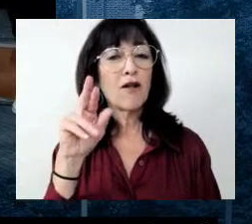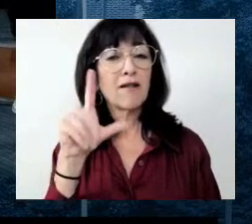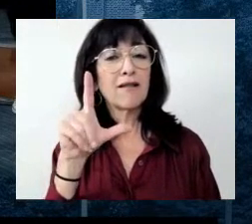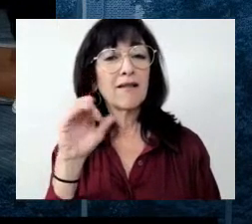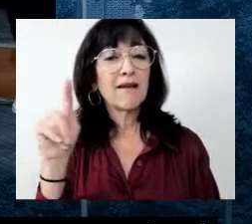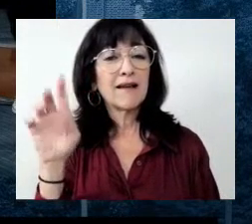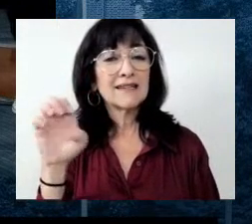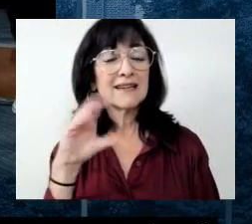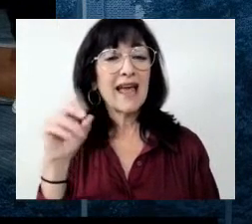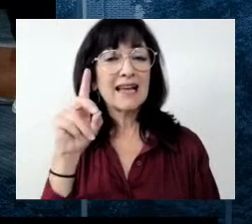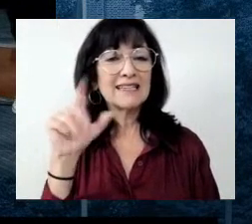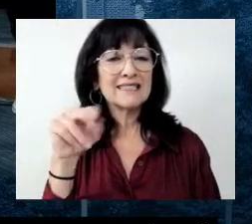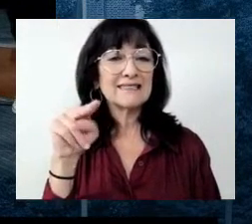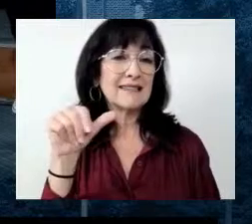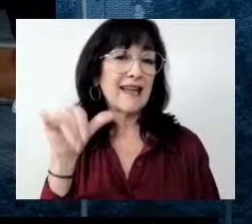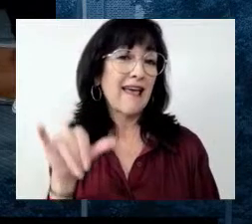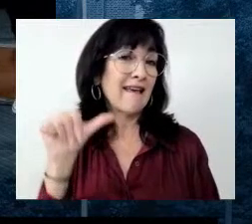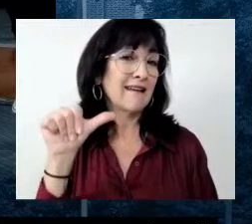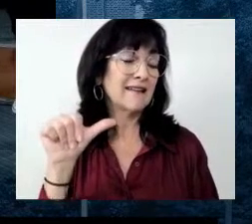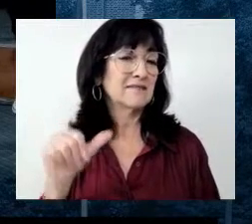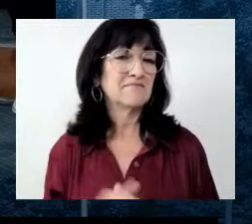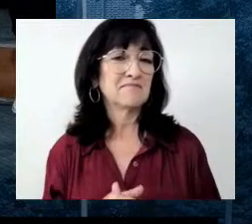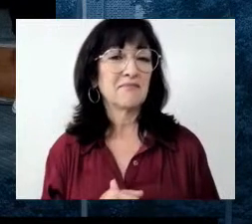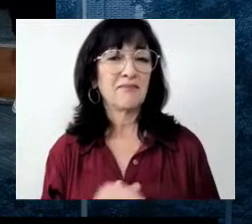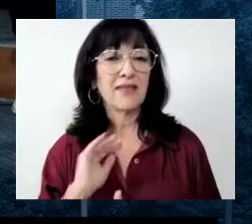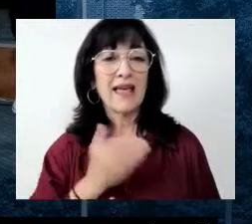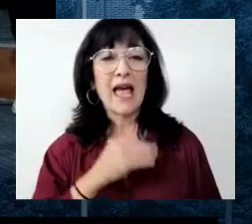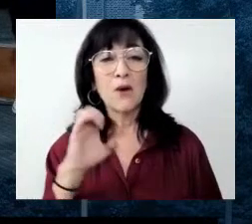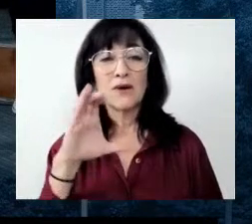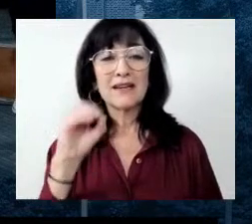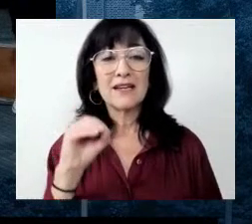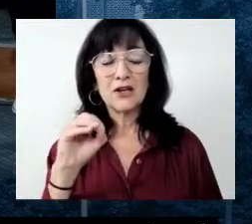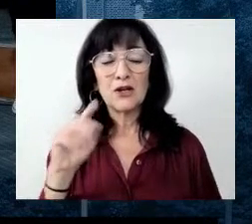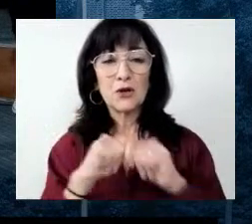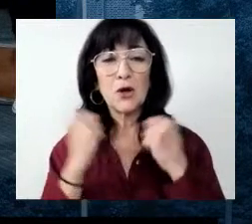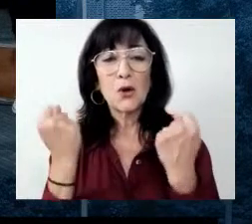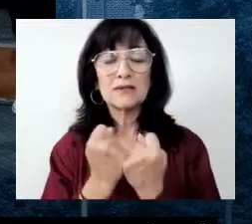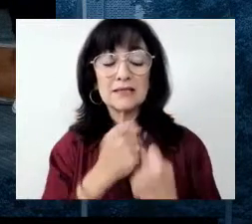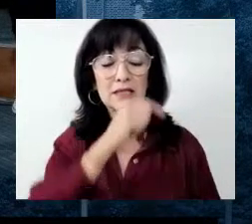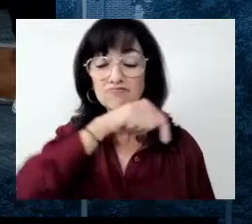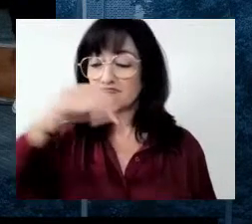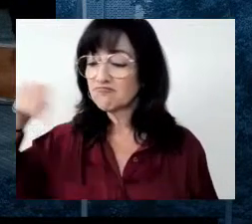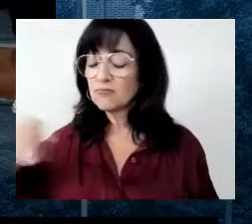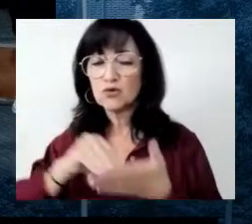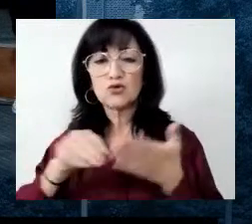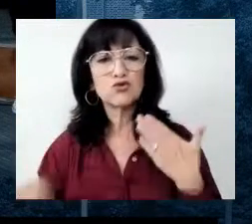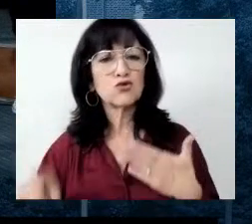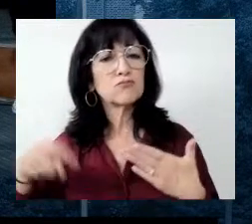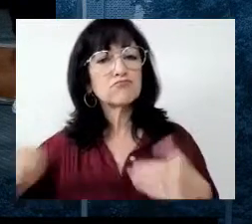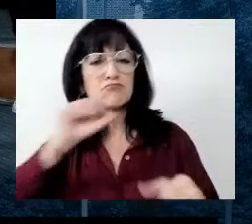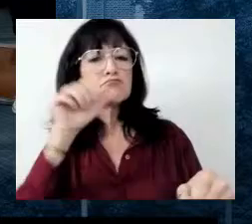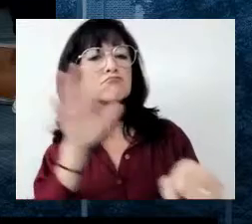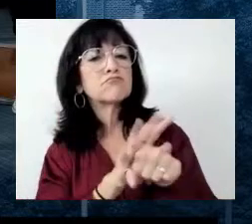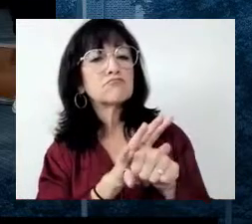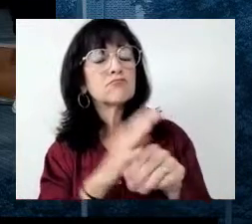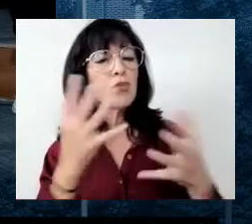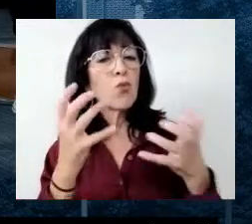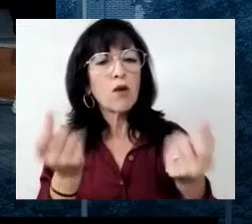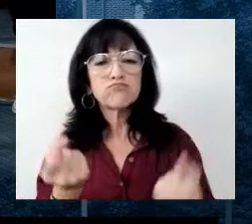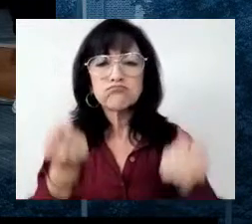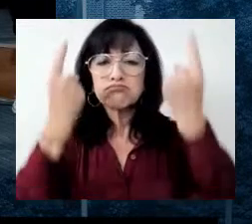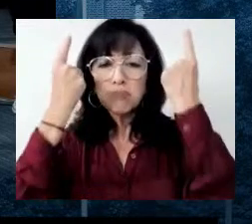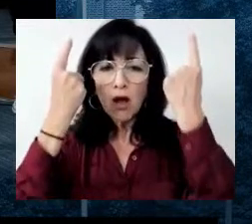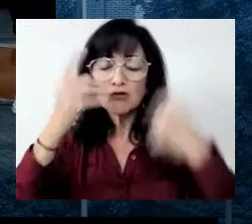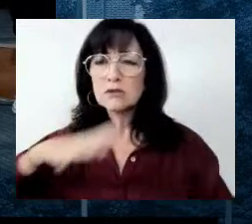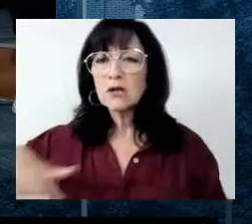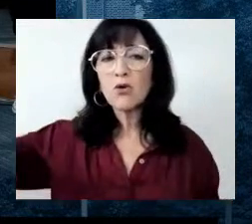have Danae. So our eco team here at Allen Frear consists of students that are dedicated to understanding our impact on the